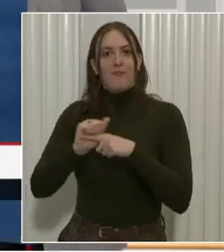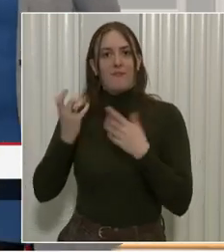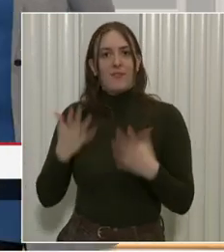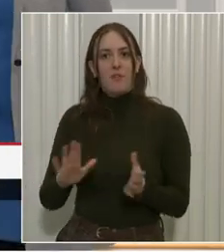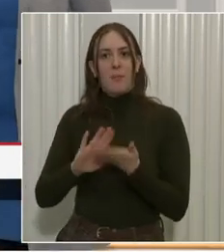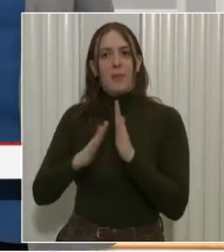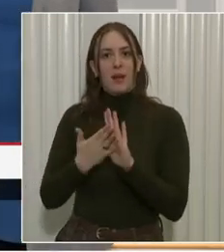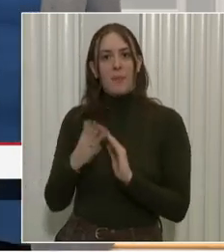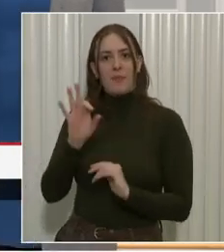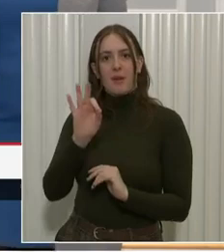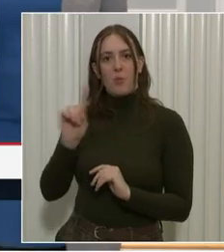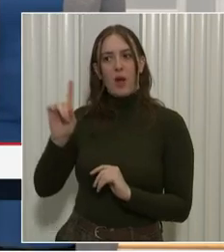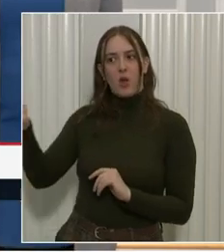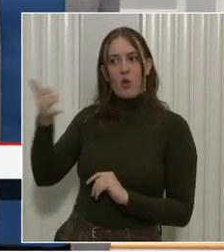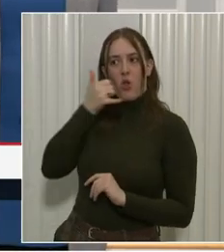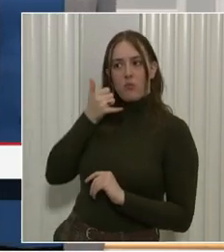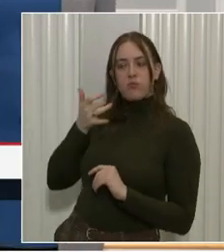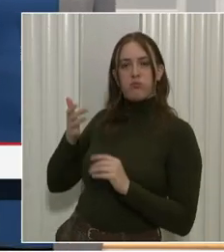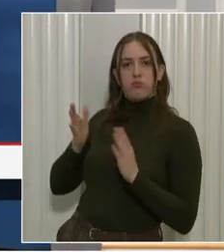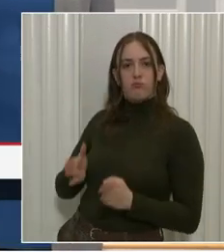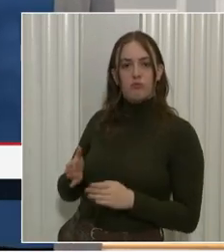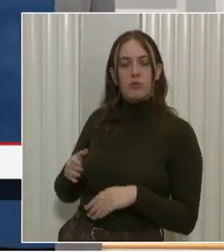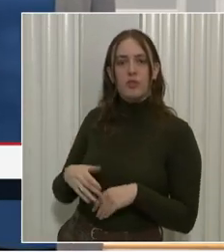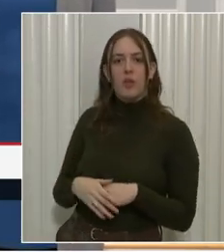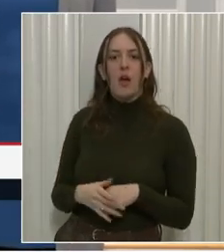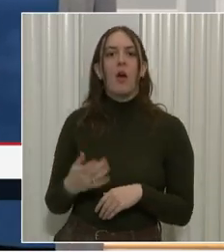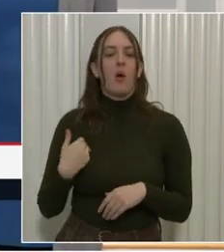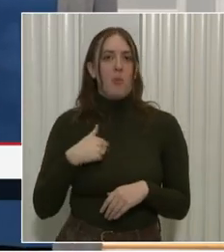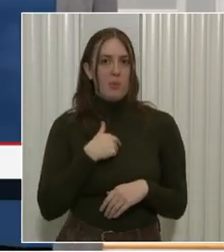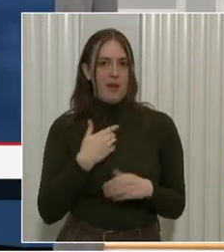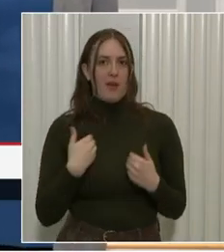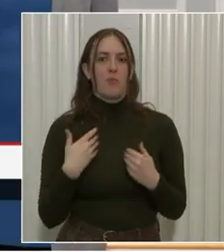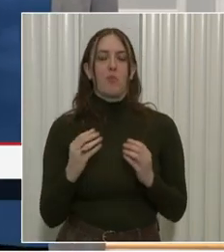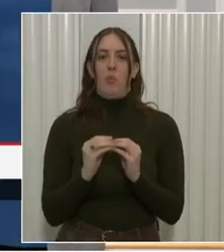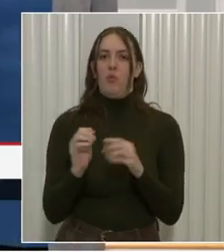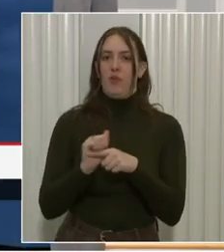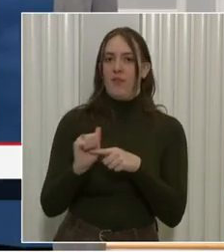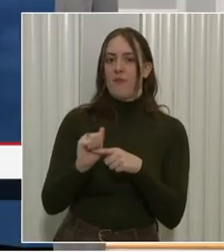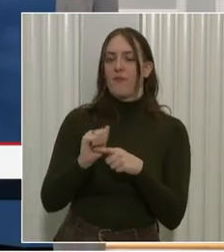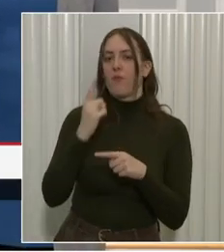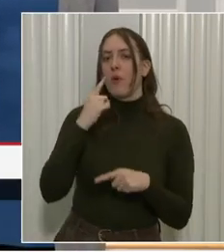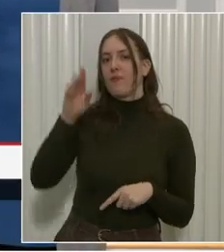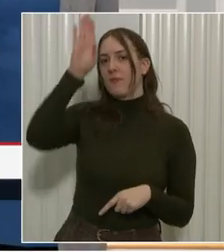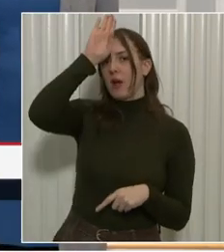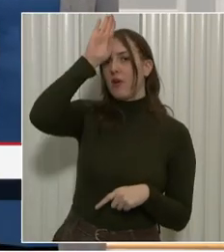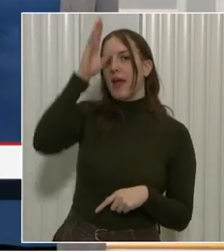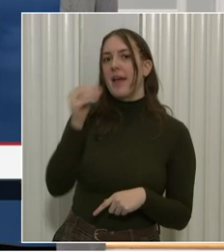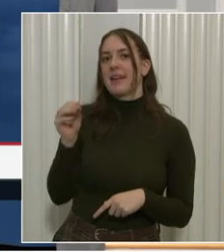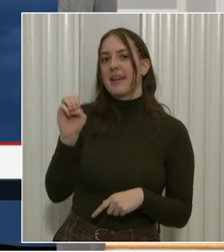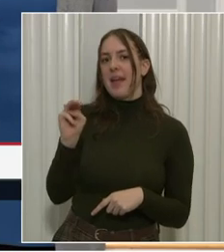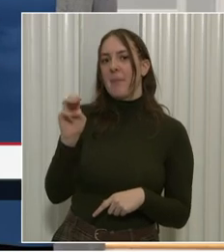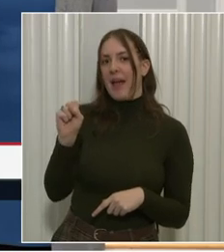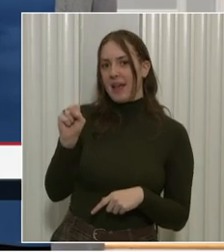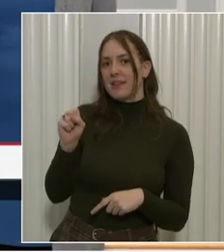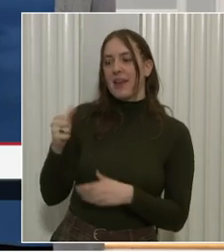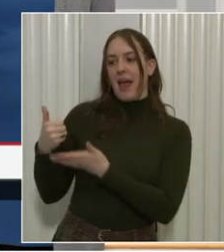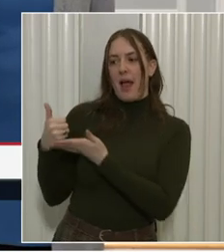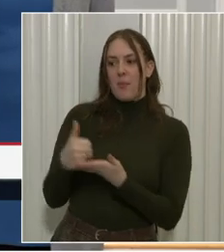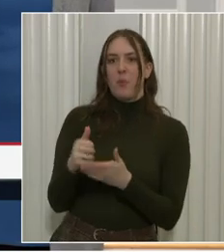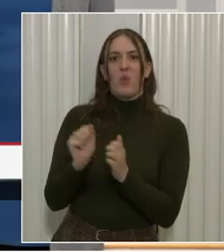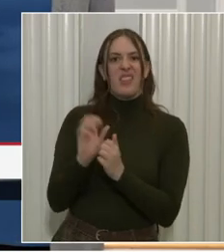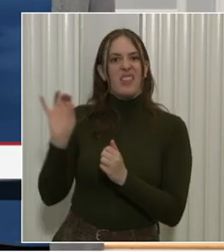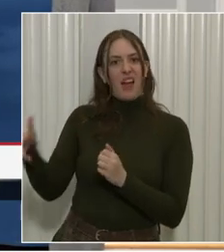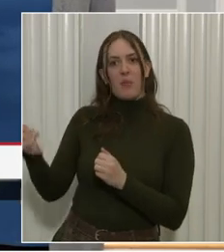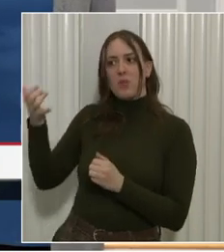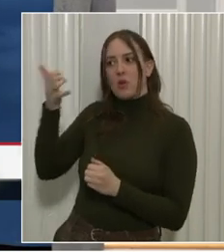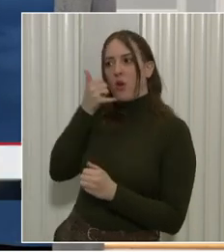retired MPD and fire and EMS employees to also help us with dispatch. So we have